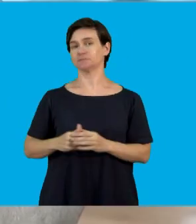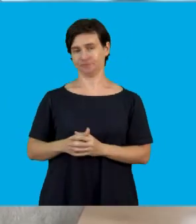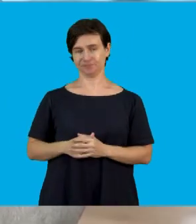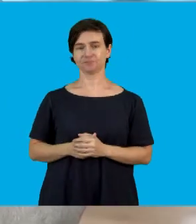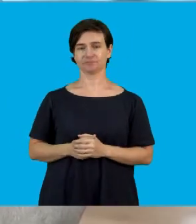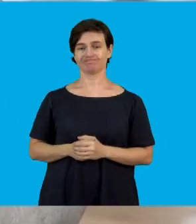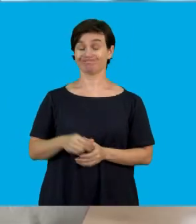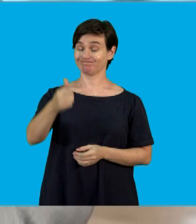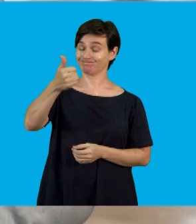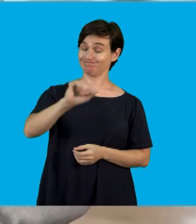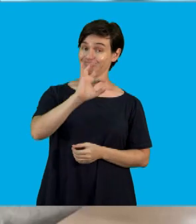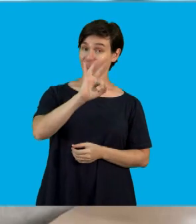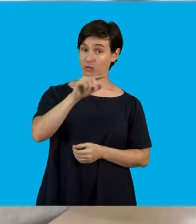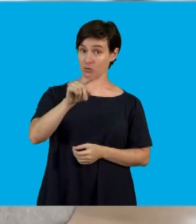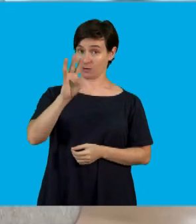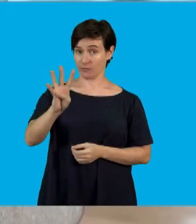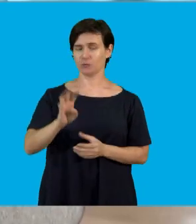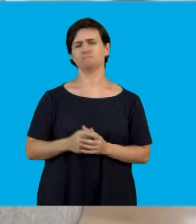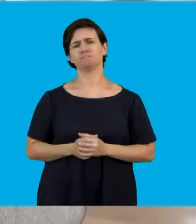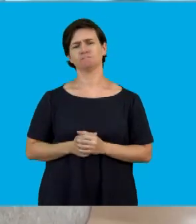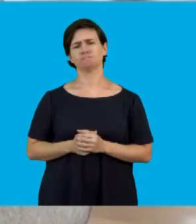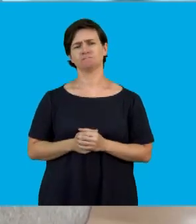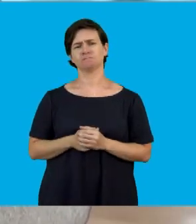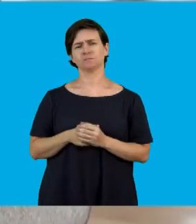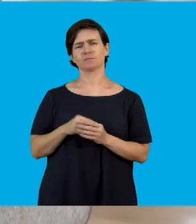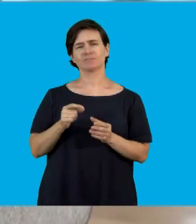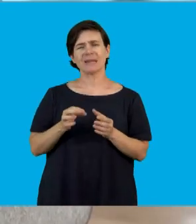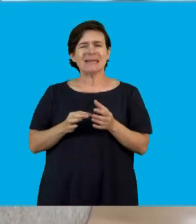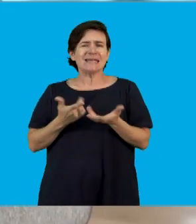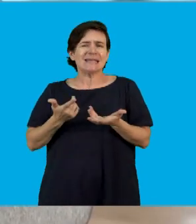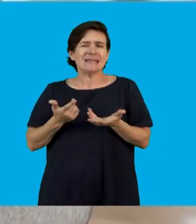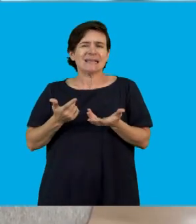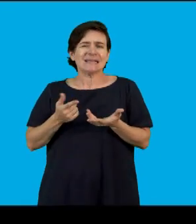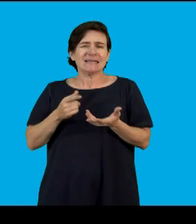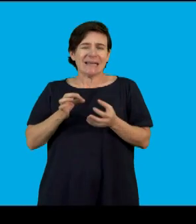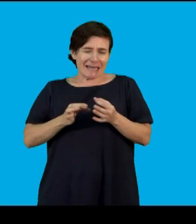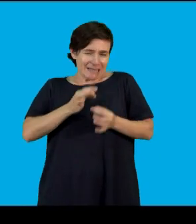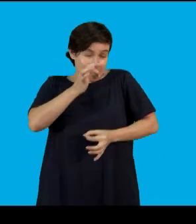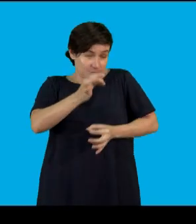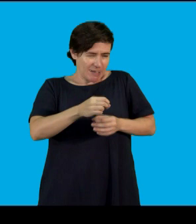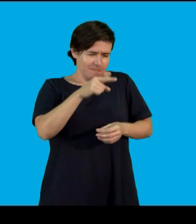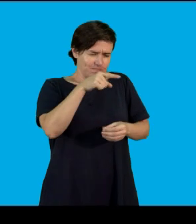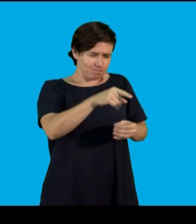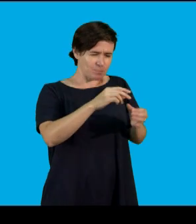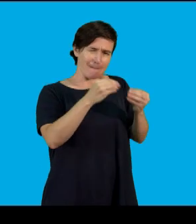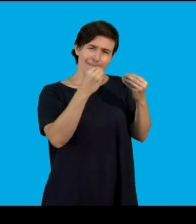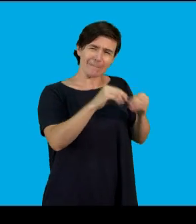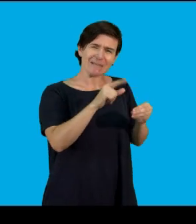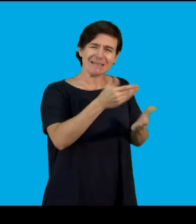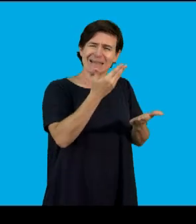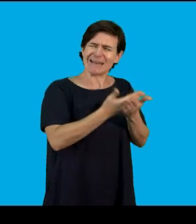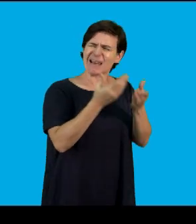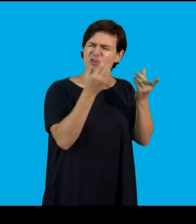in full. Right, 3.4, explain the initiatives that businesses can take to